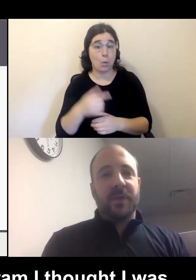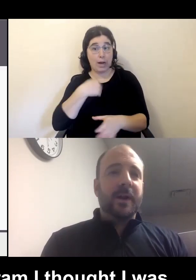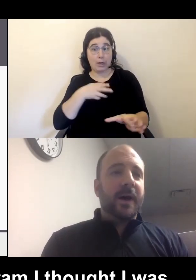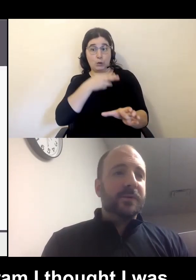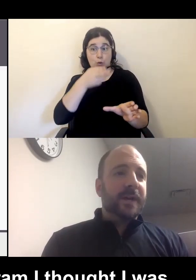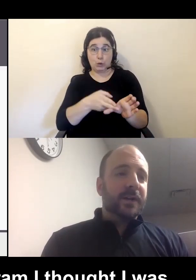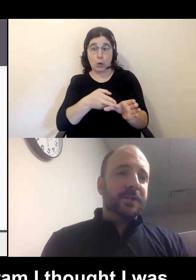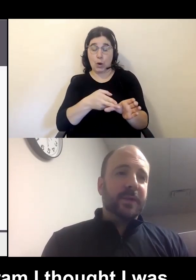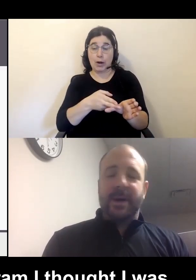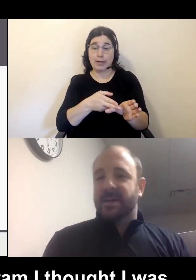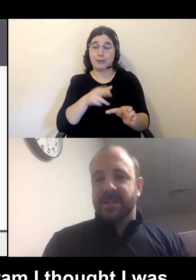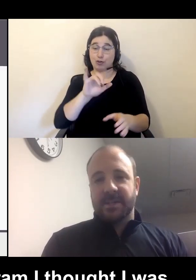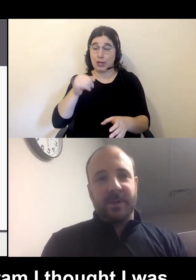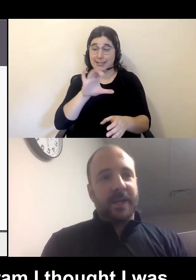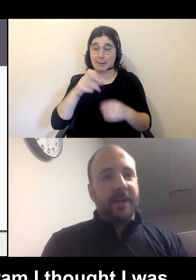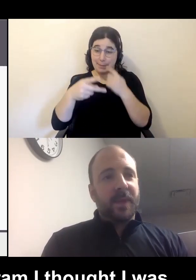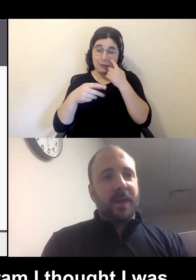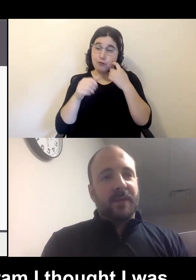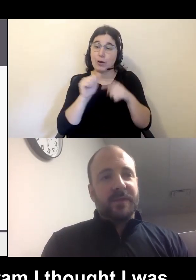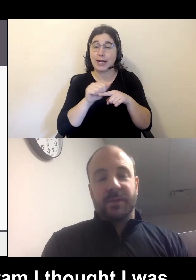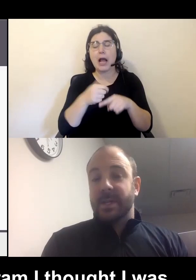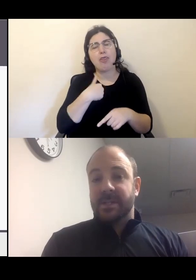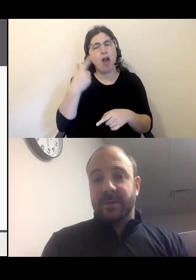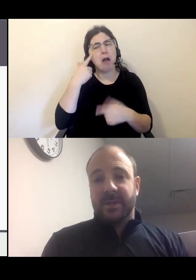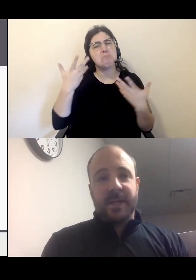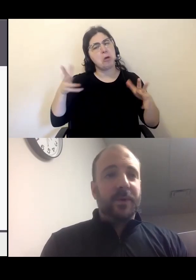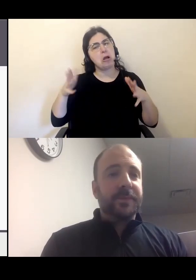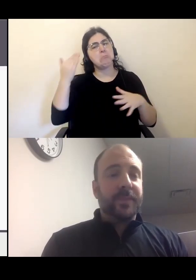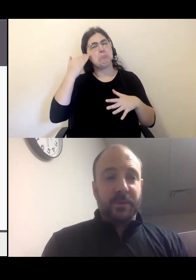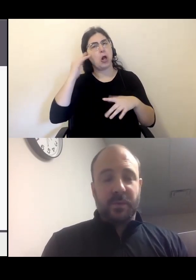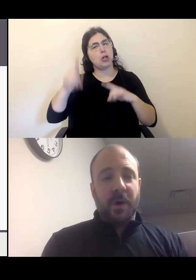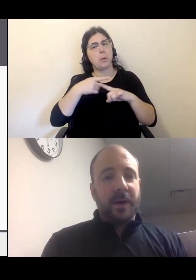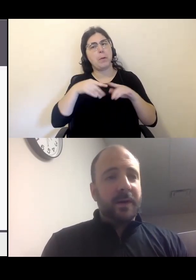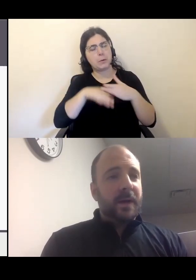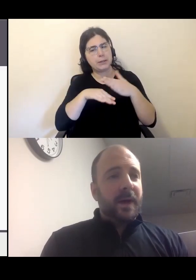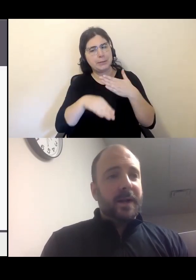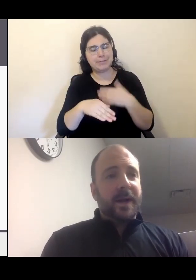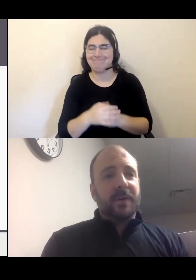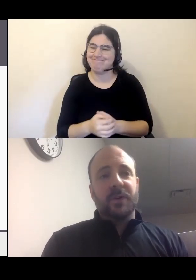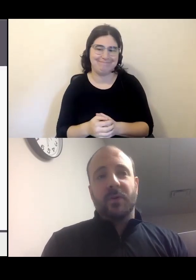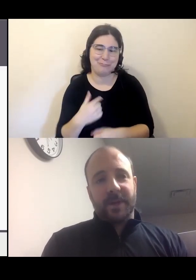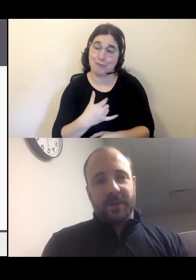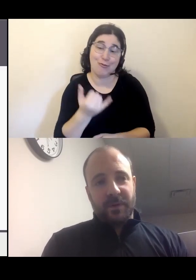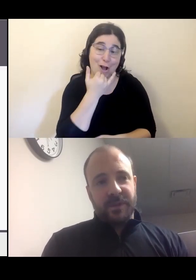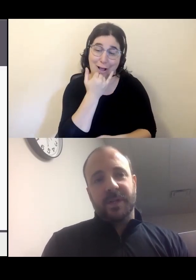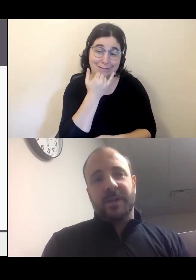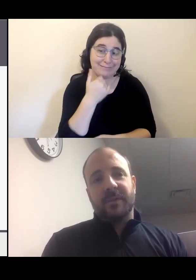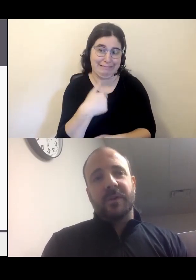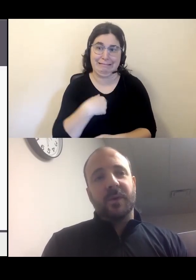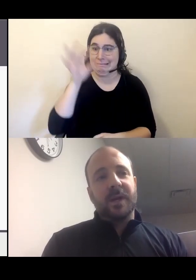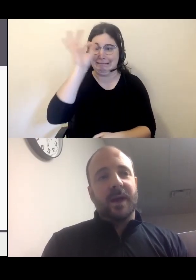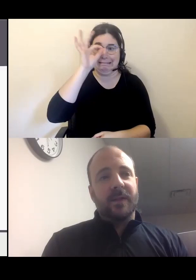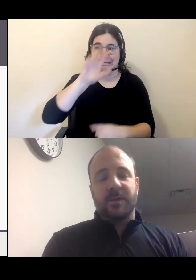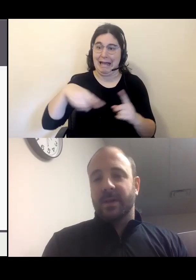I thought I was knowledgeable about accessibility and the physical needs of the disabled. I was wrong. I did not have a clue about the low vision and the